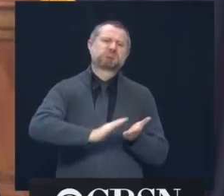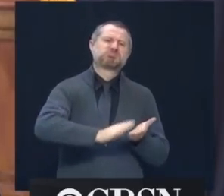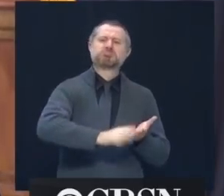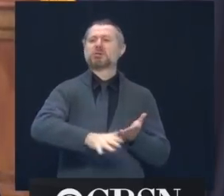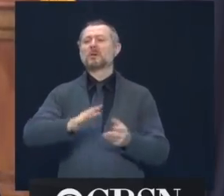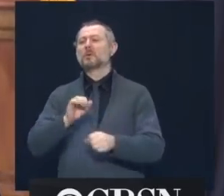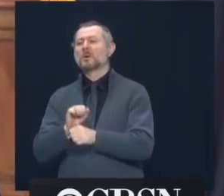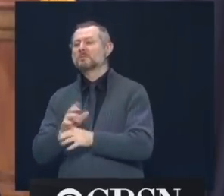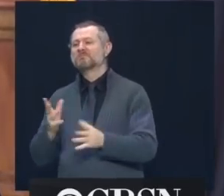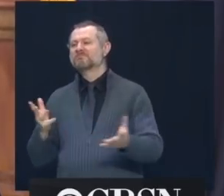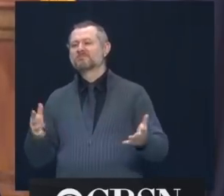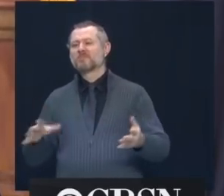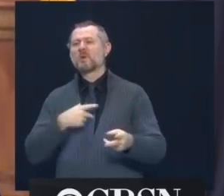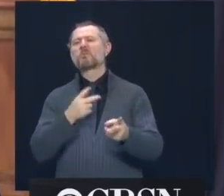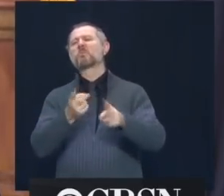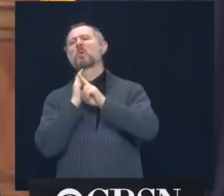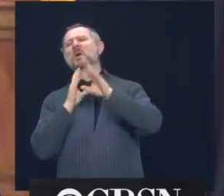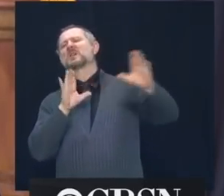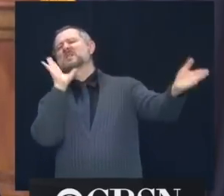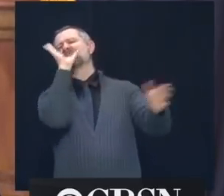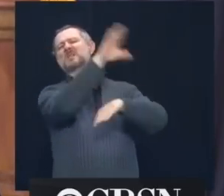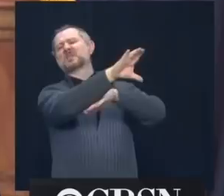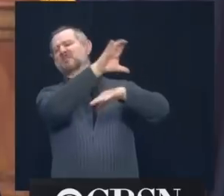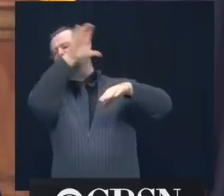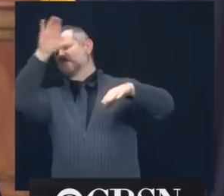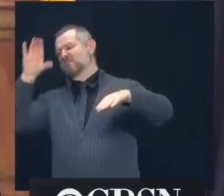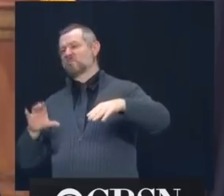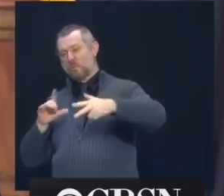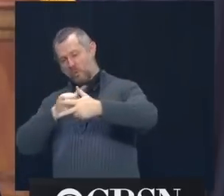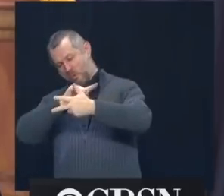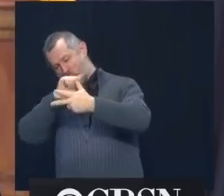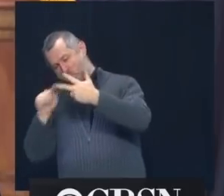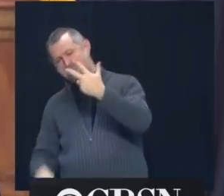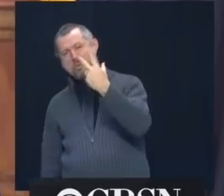massive borrowing. You're going to have to do all of the above.